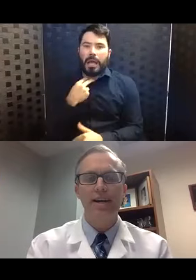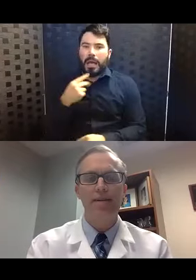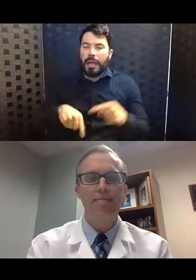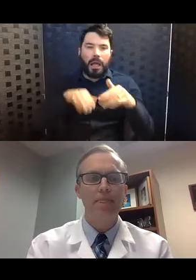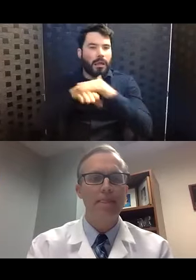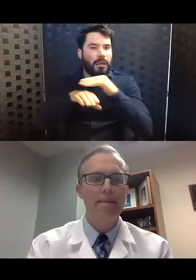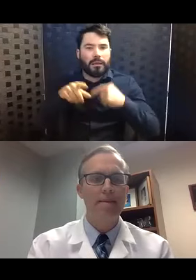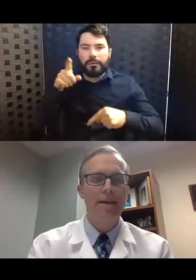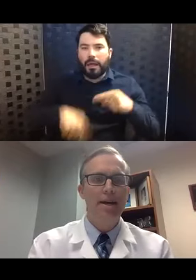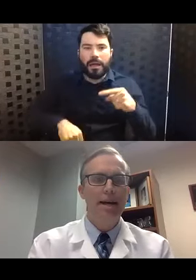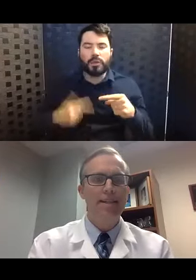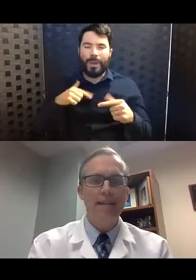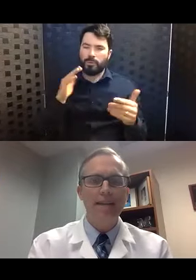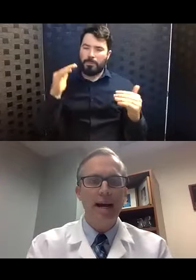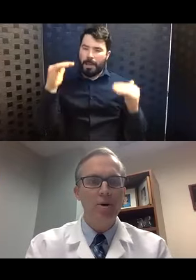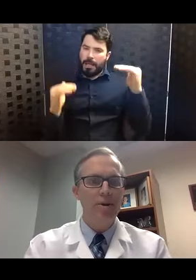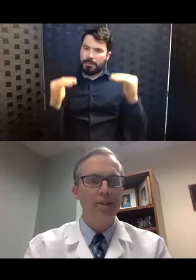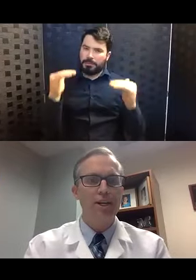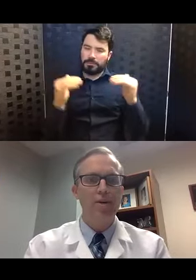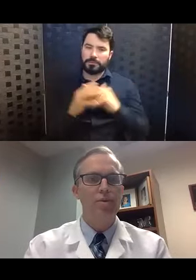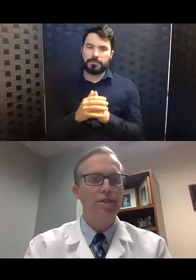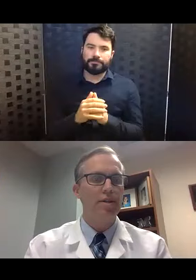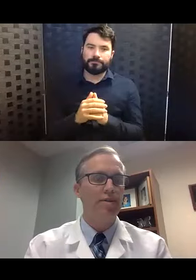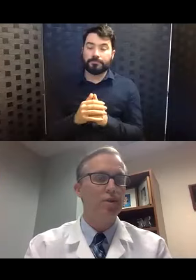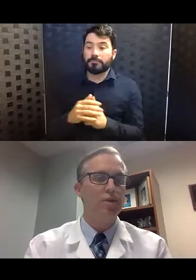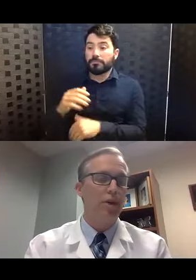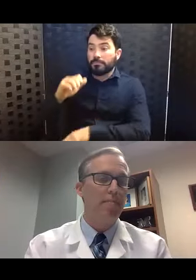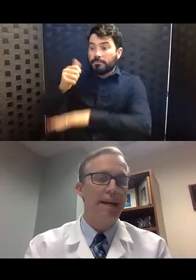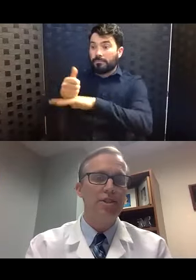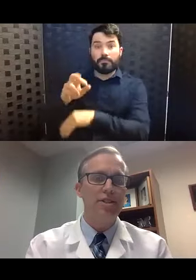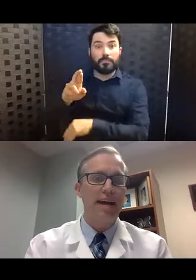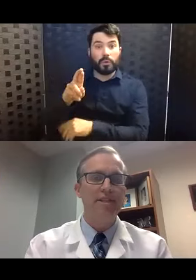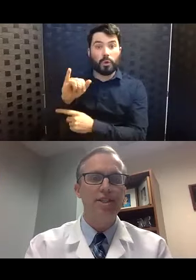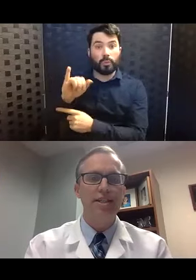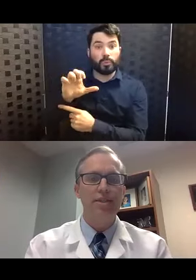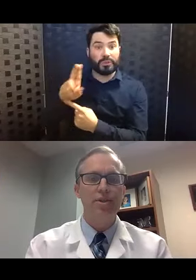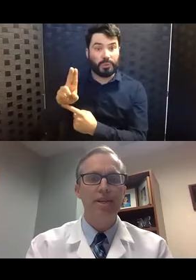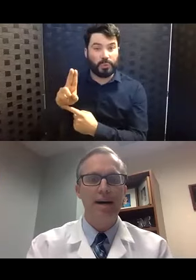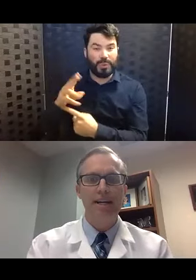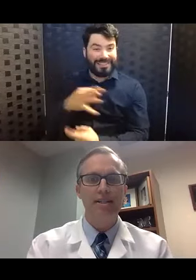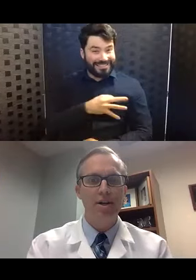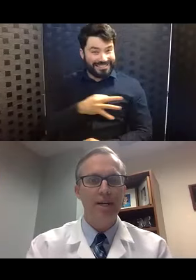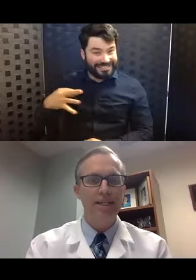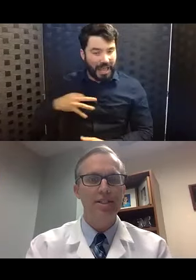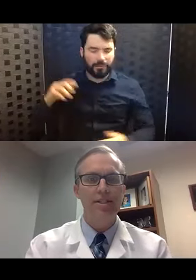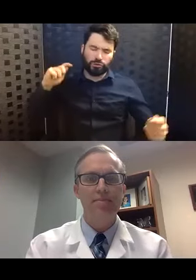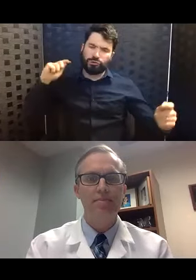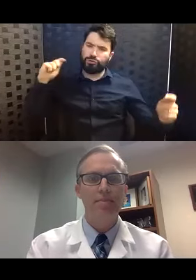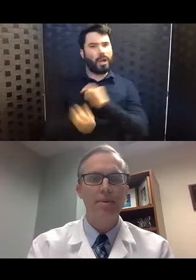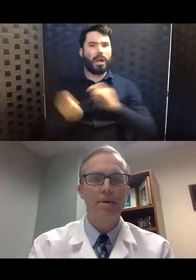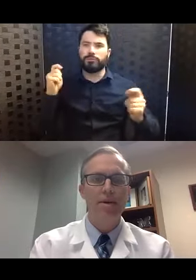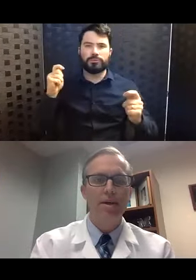non-COVID care. At the same time, opening the RICU would require major staffing changes to accommodate adult